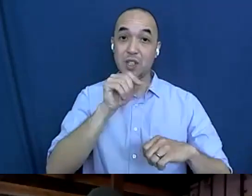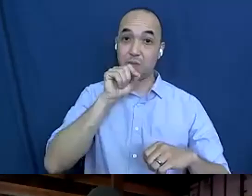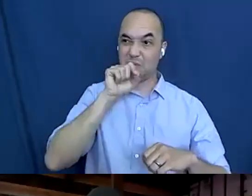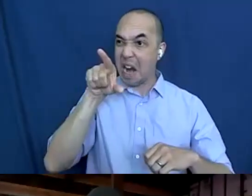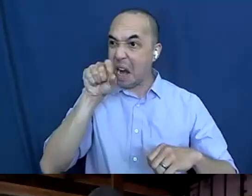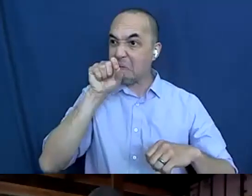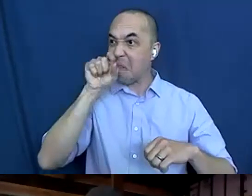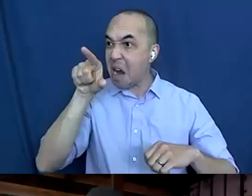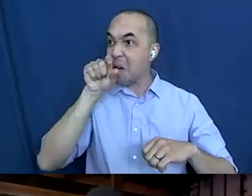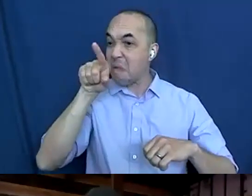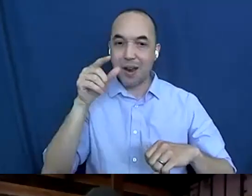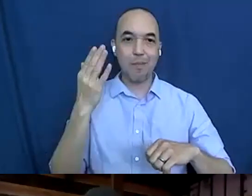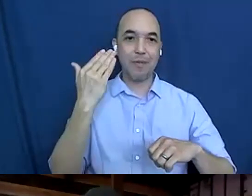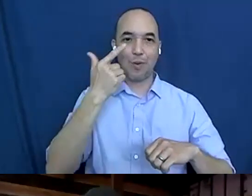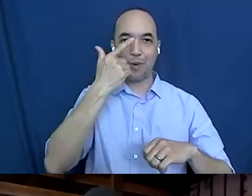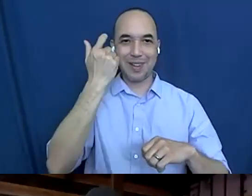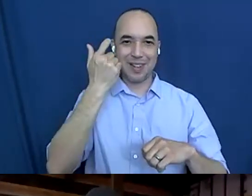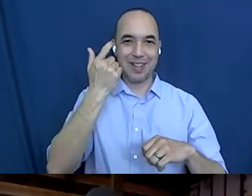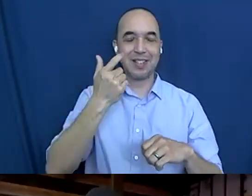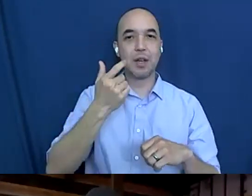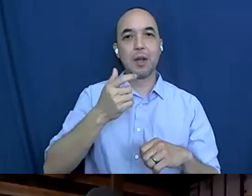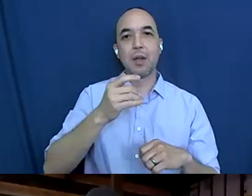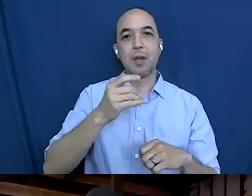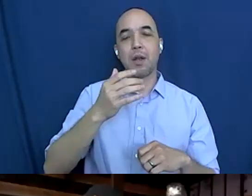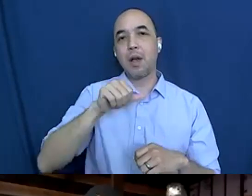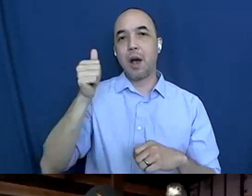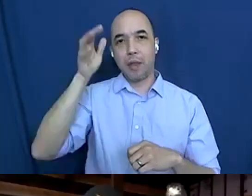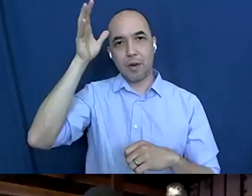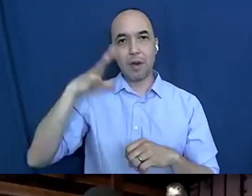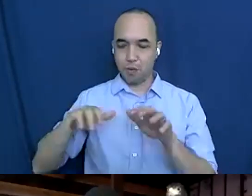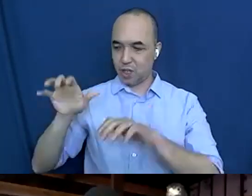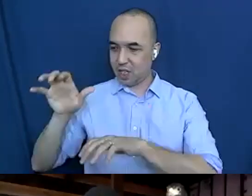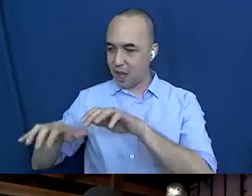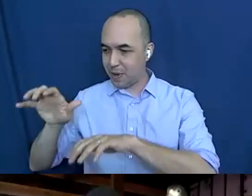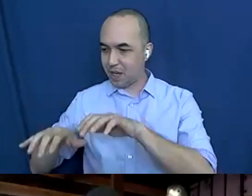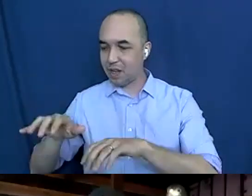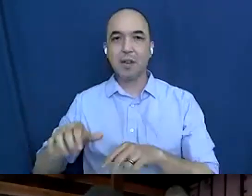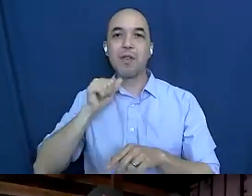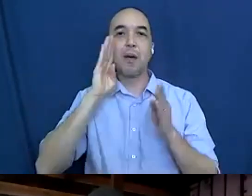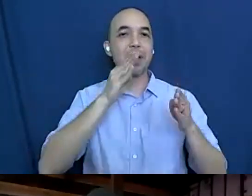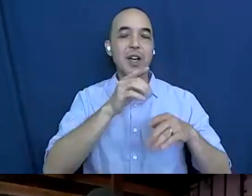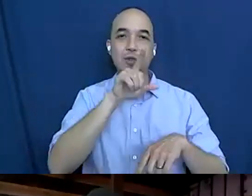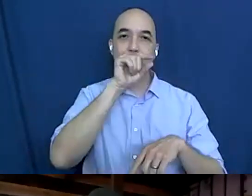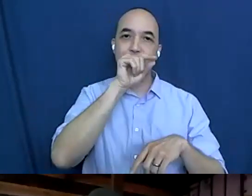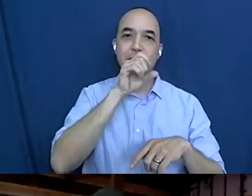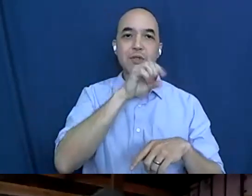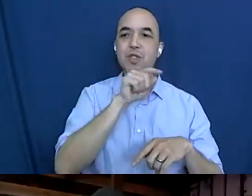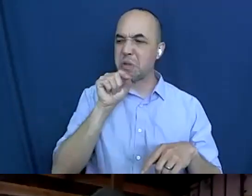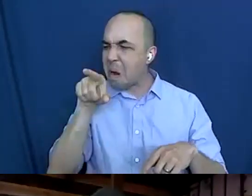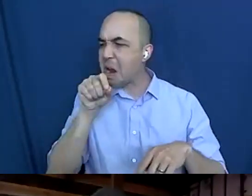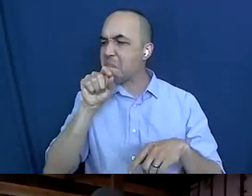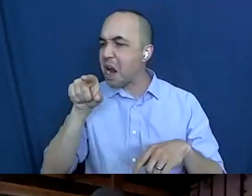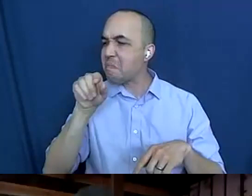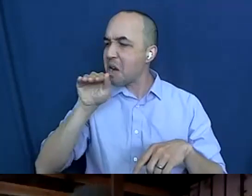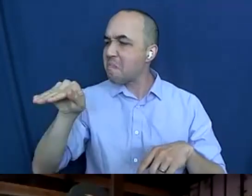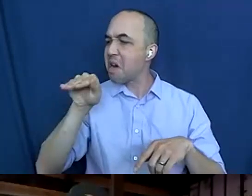because he was sitting here typing on a computer. And I guess she wasn't getting the attention that she wanted, so she started making noise. And Chuck asked, well,